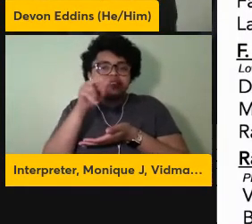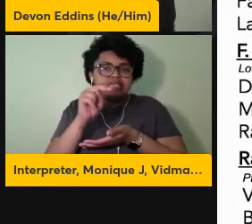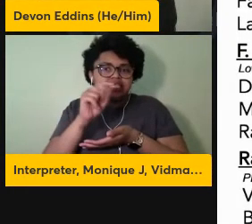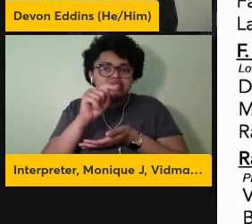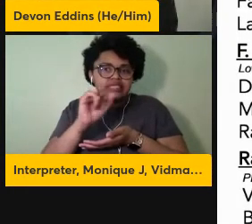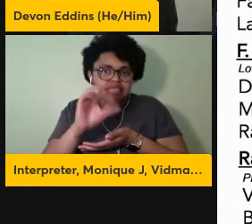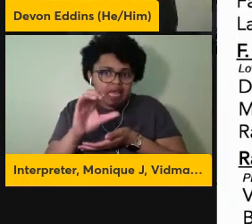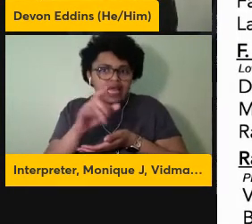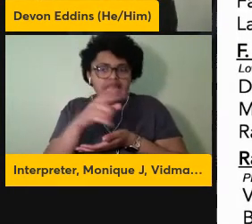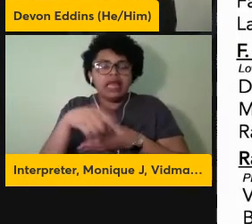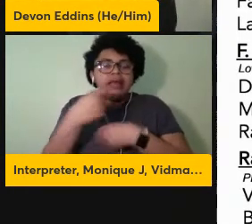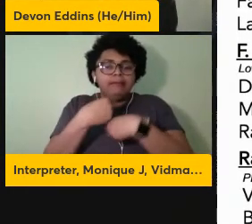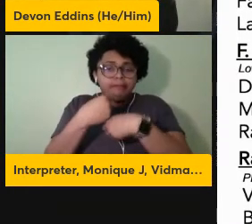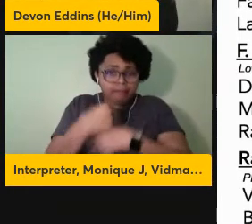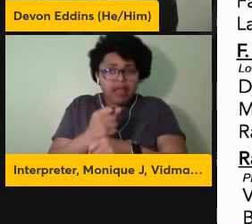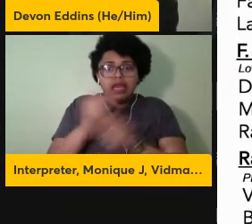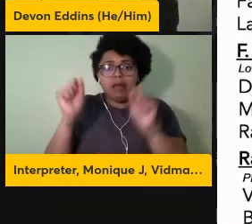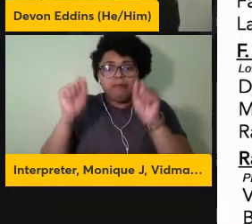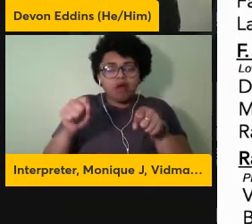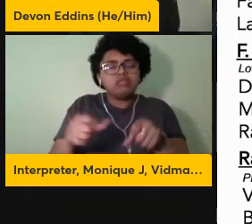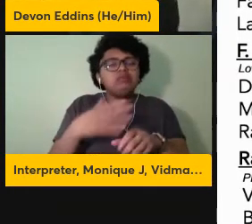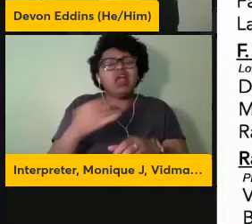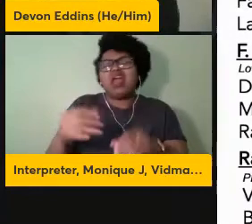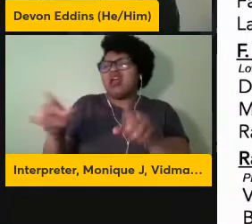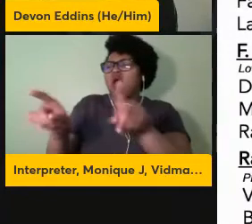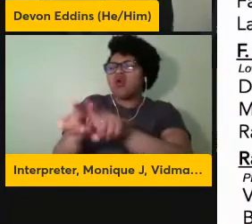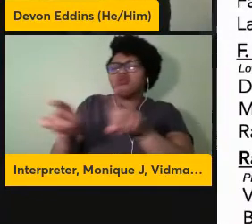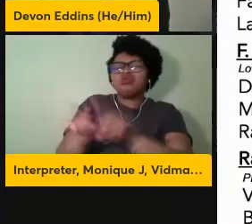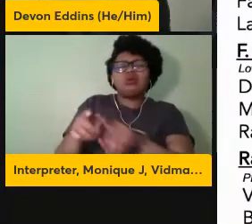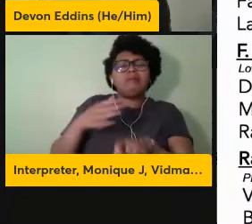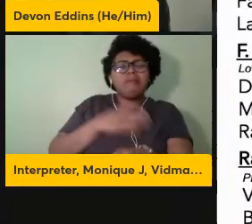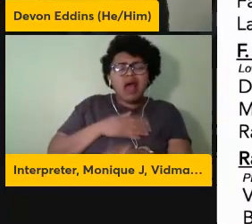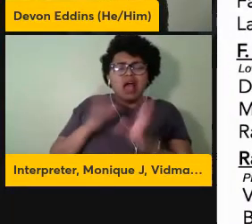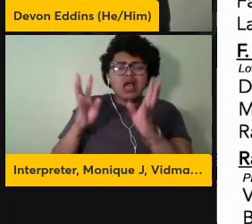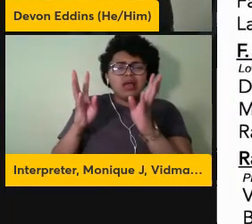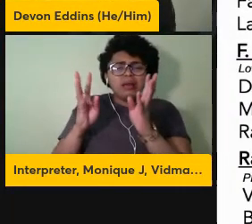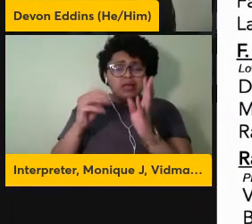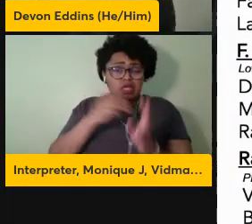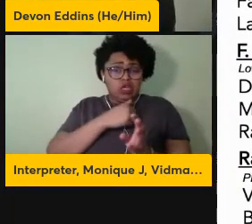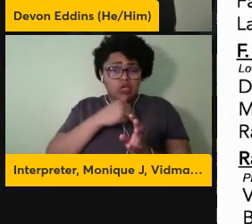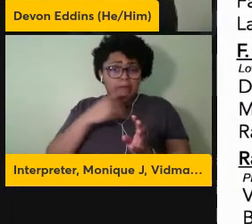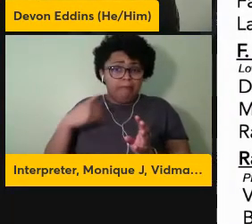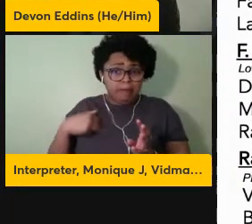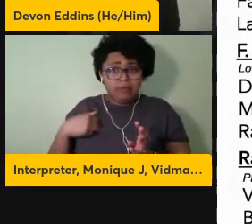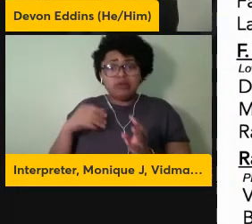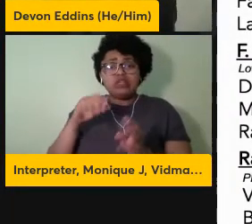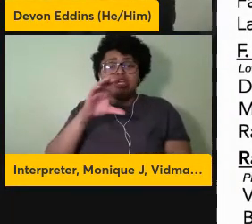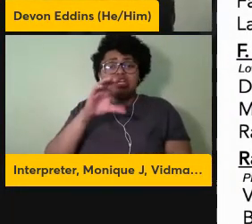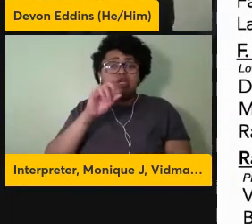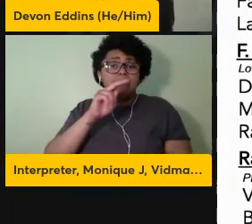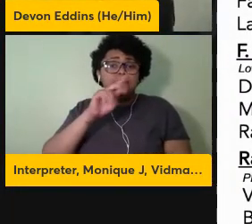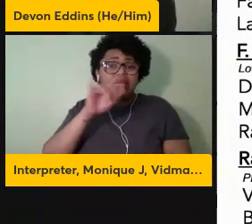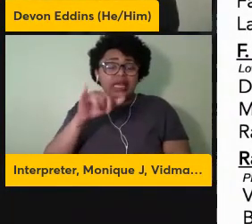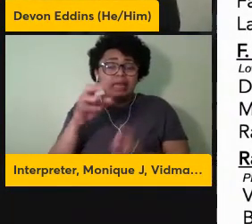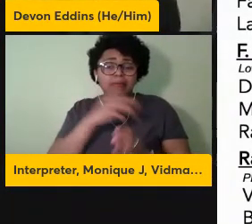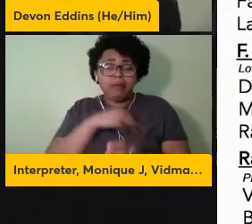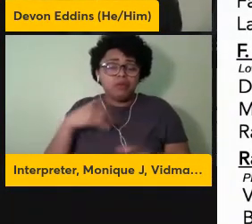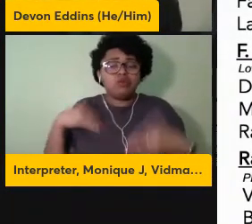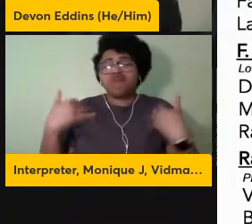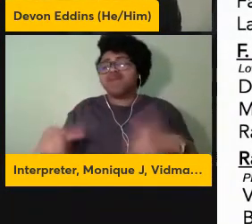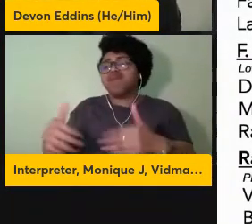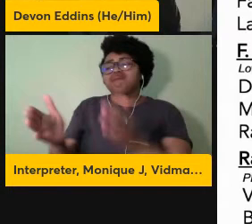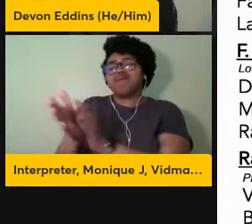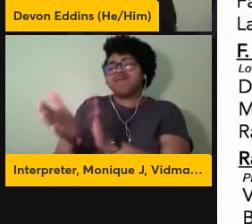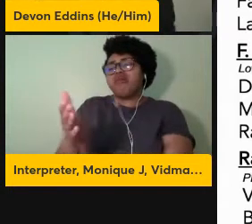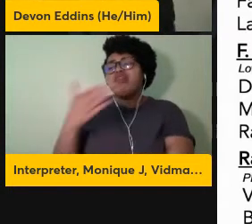committee members who have been very helpful in giving feedback and direction for the studies. But most importantly, I want to thank all of the patients and